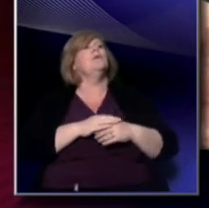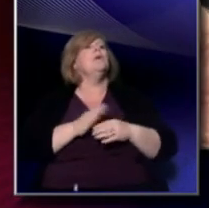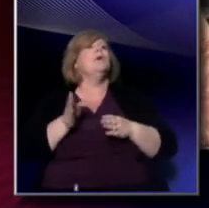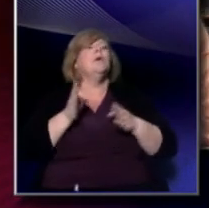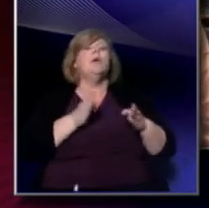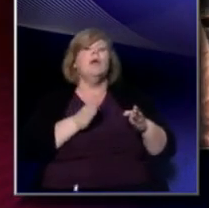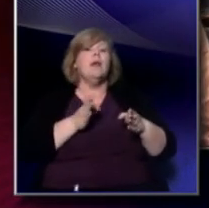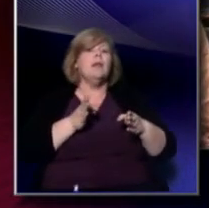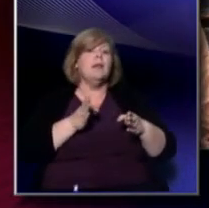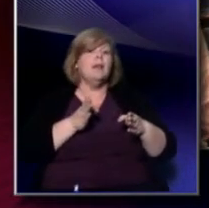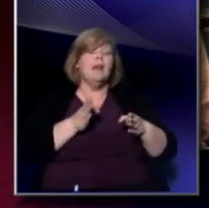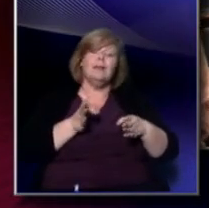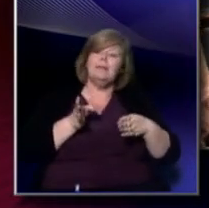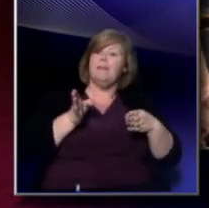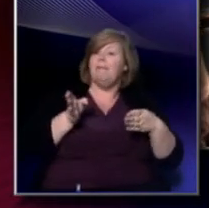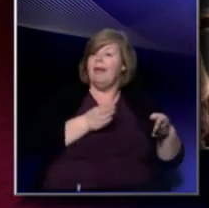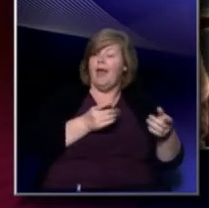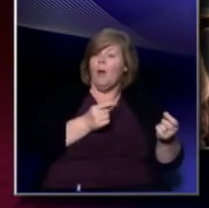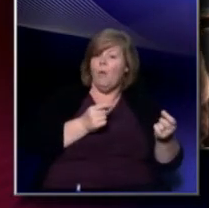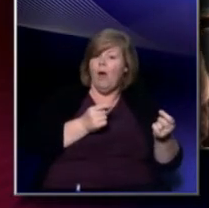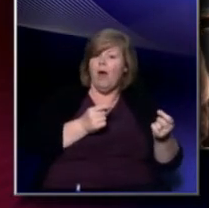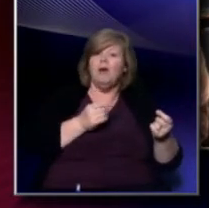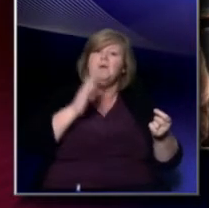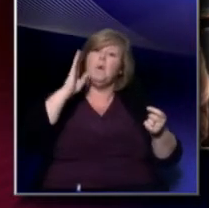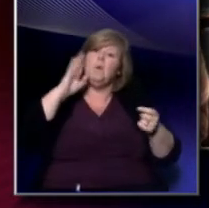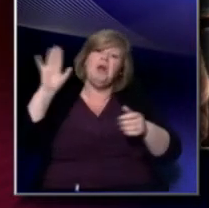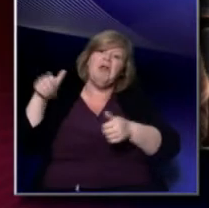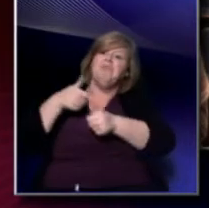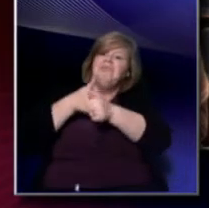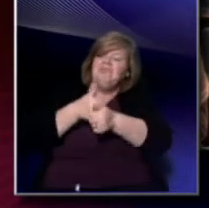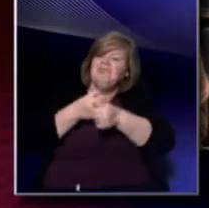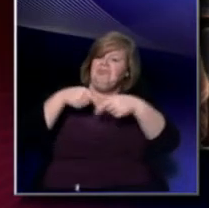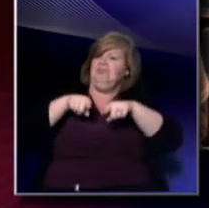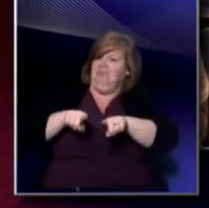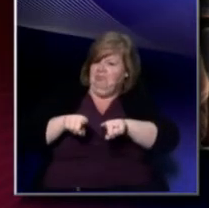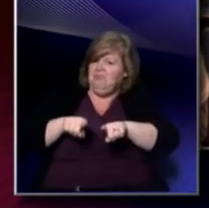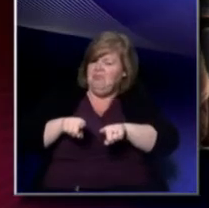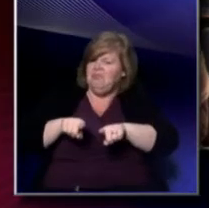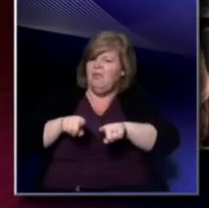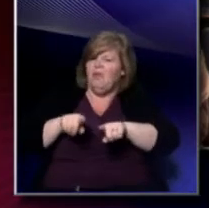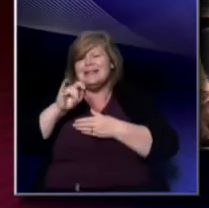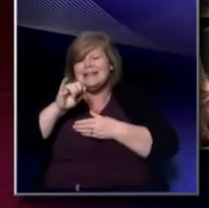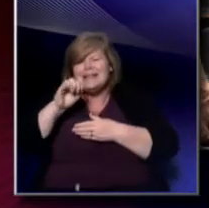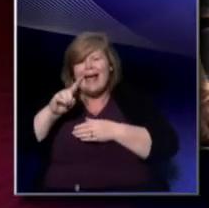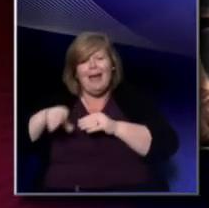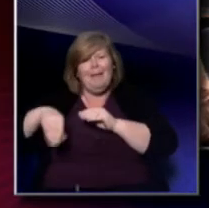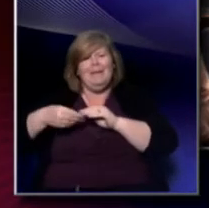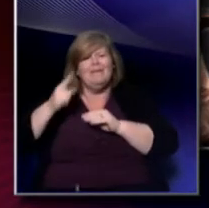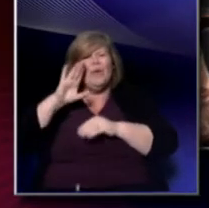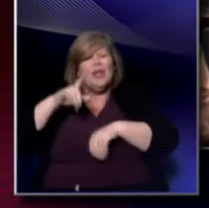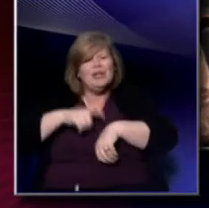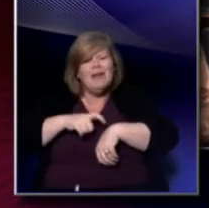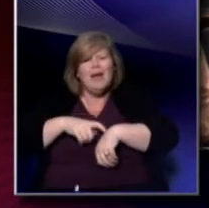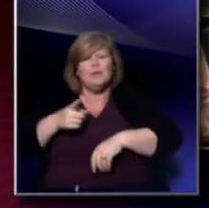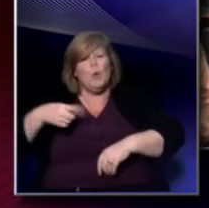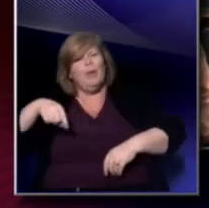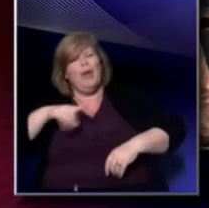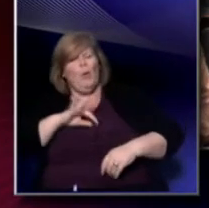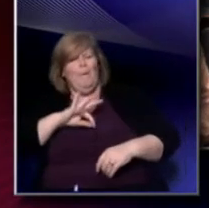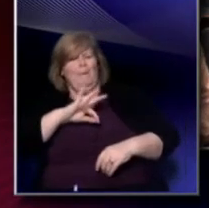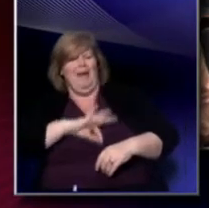them alongside of the other two schools with our Title I monies and our ID on what we're learning and what we're doing as